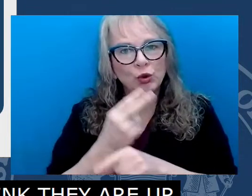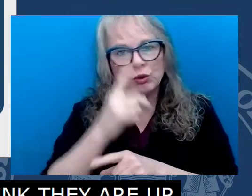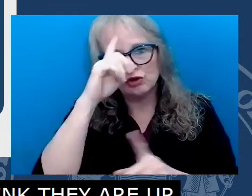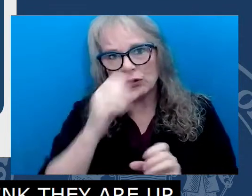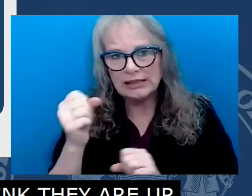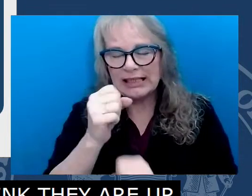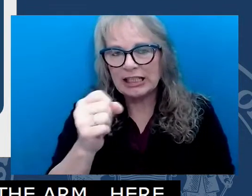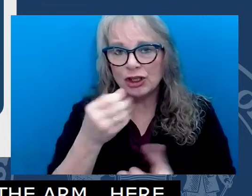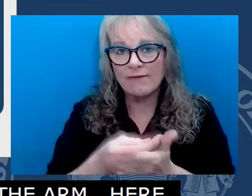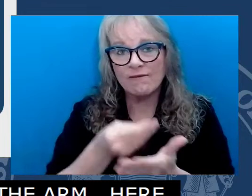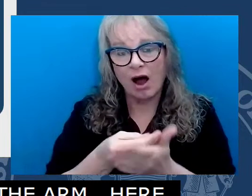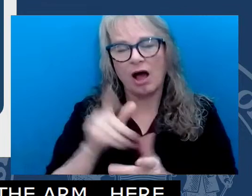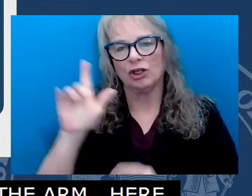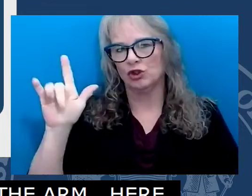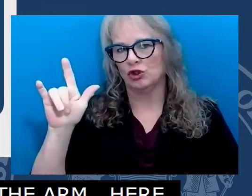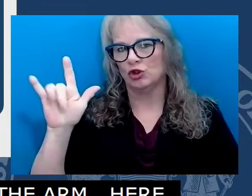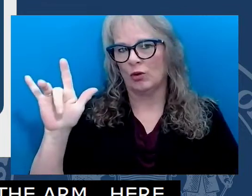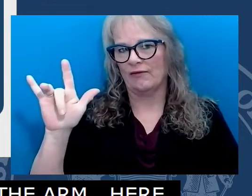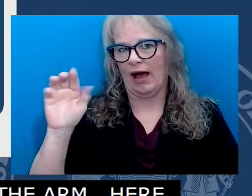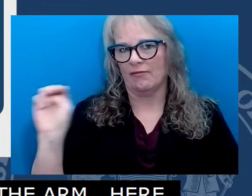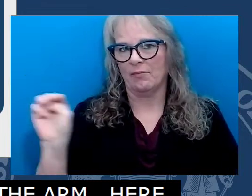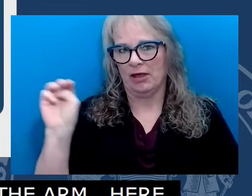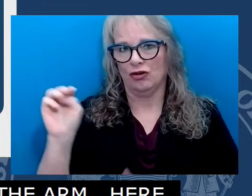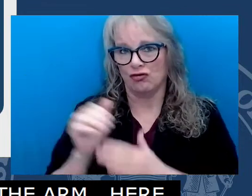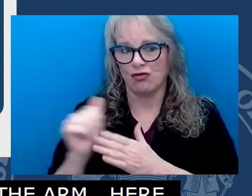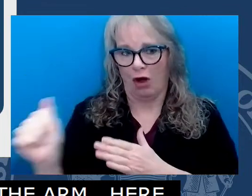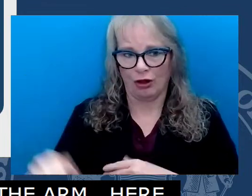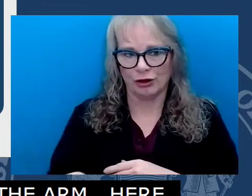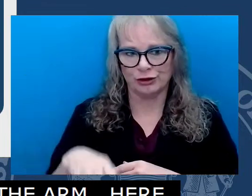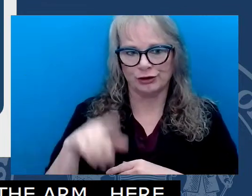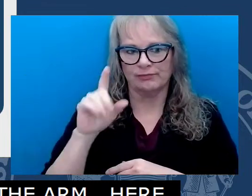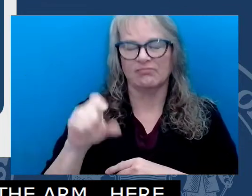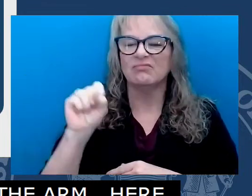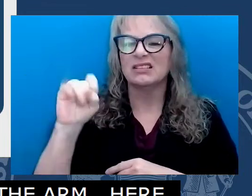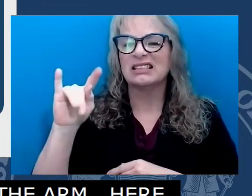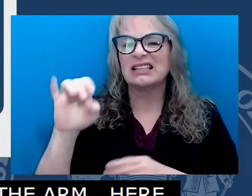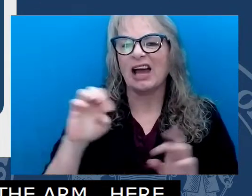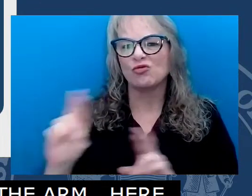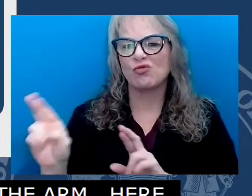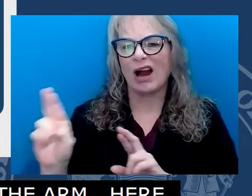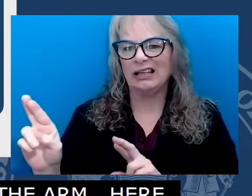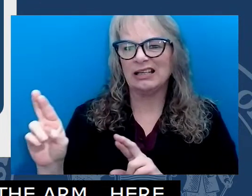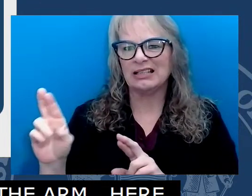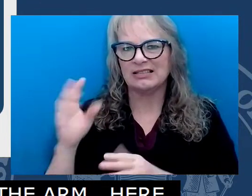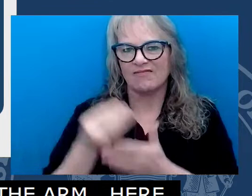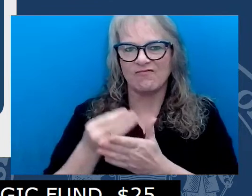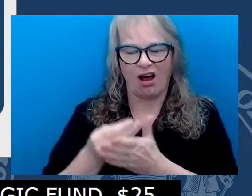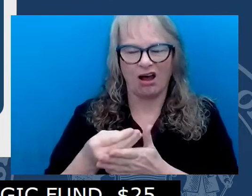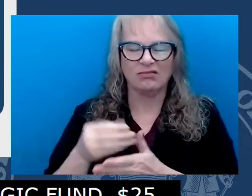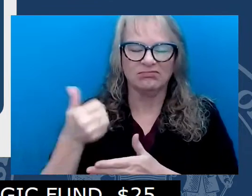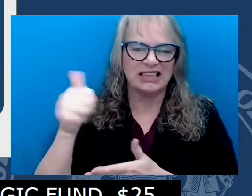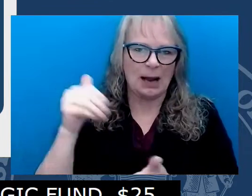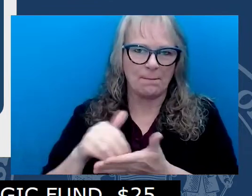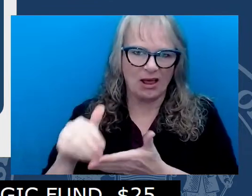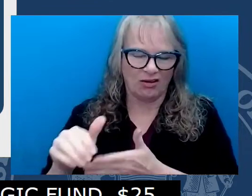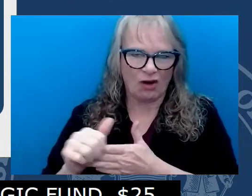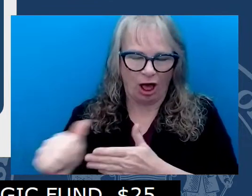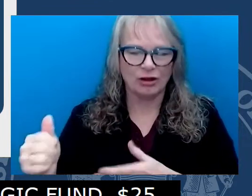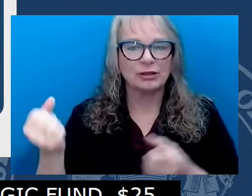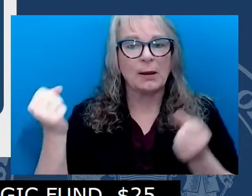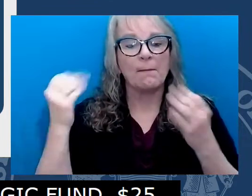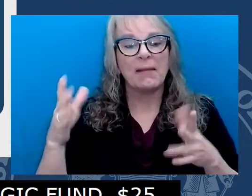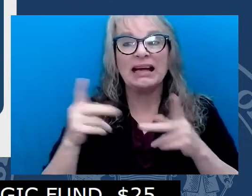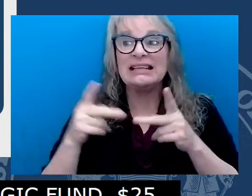$25 million in the budget. Site readiness fund, $10 million. We have a lot of sites that aren't quite there, and so when we